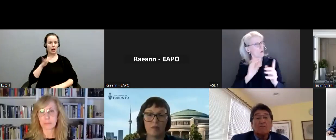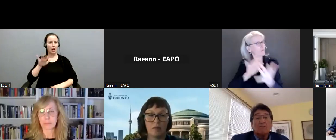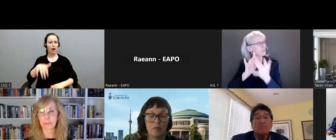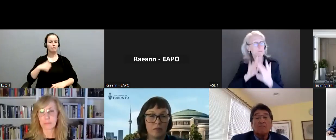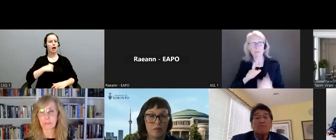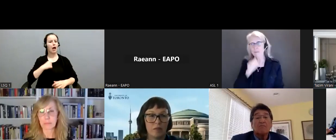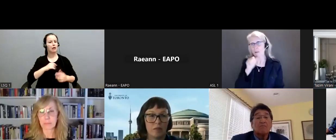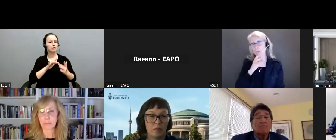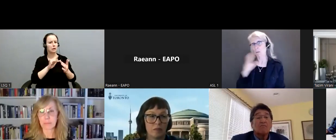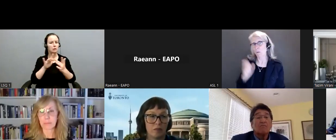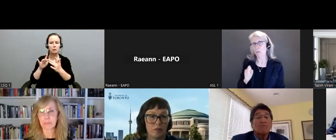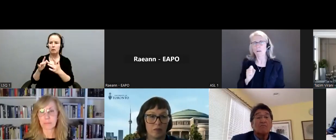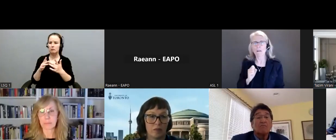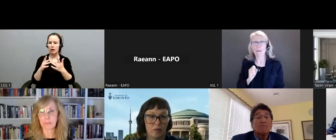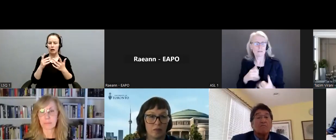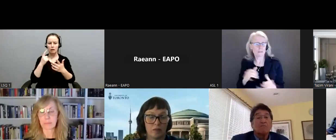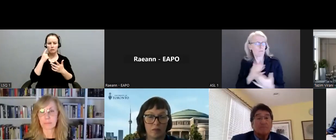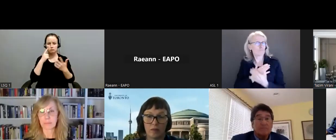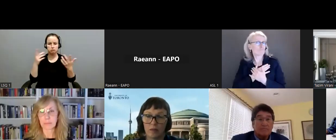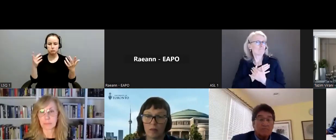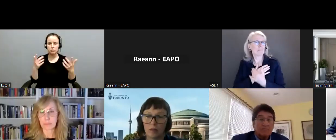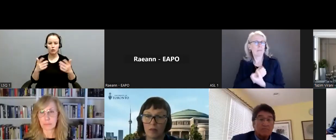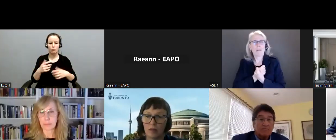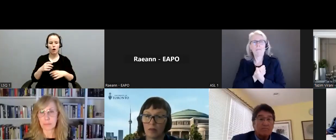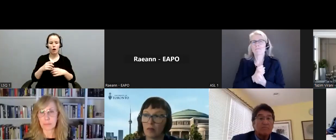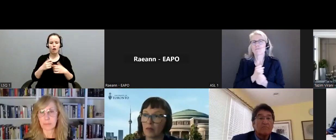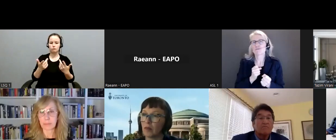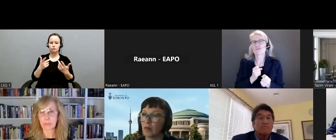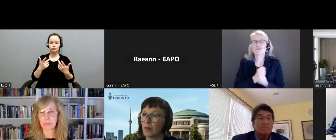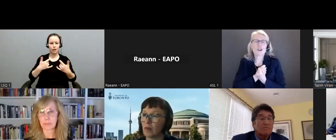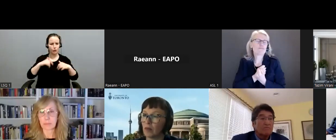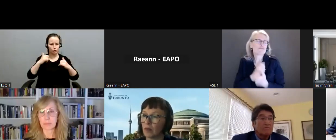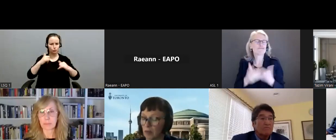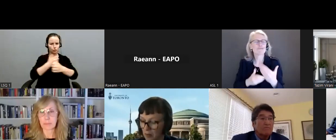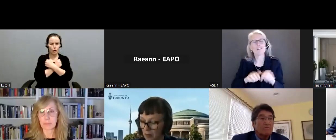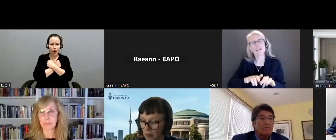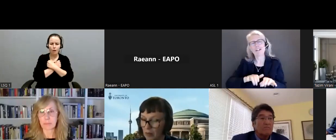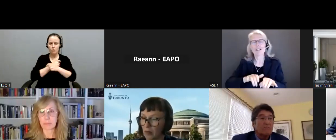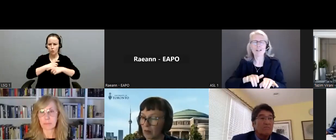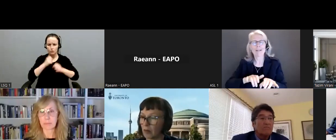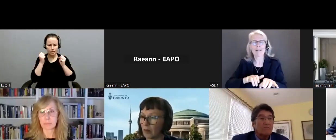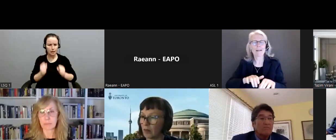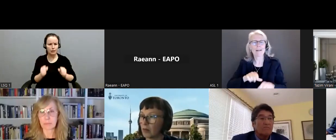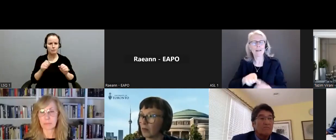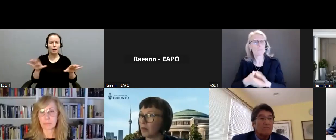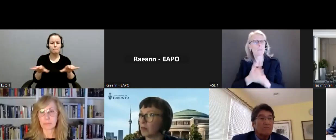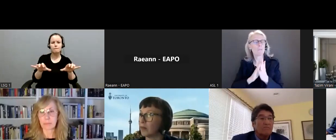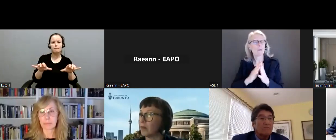still have lots of love left in me. But when I went on, I got caught up in what they call a romance